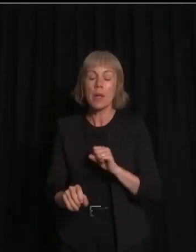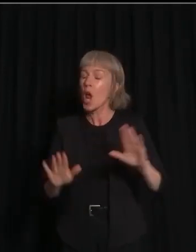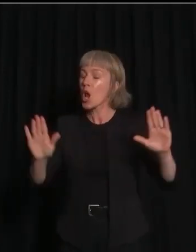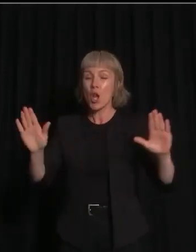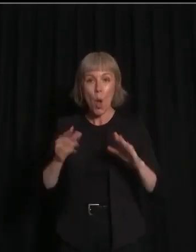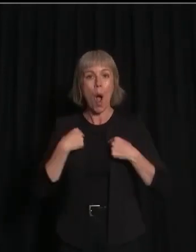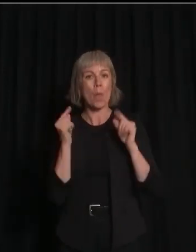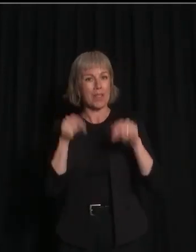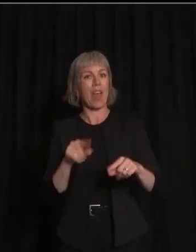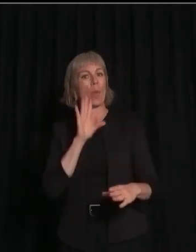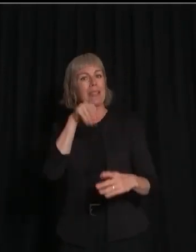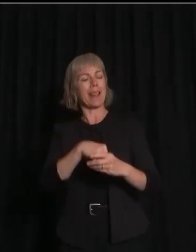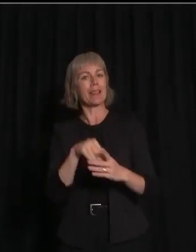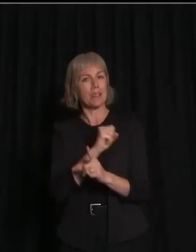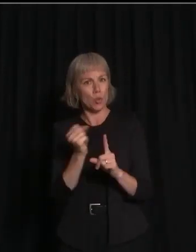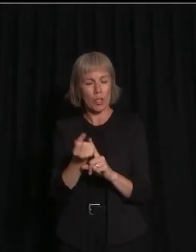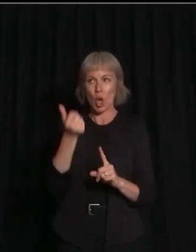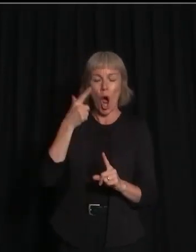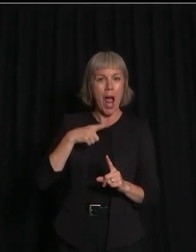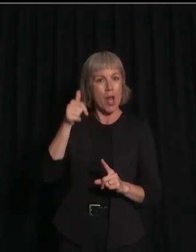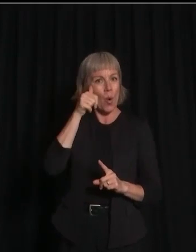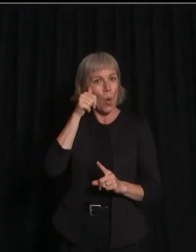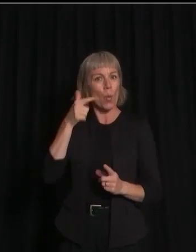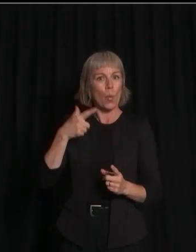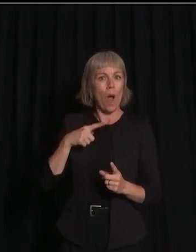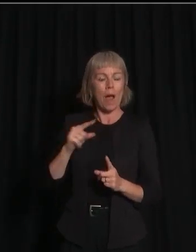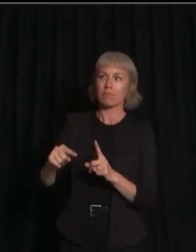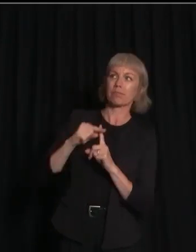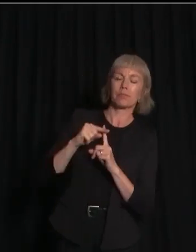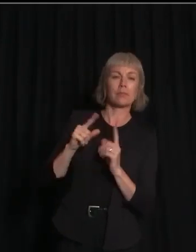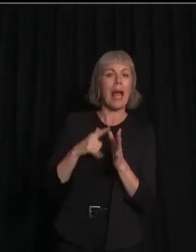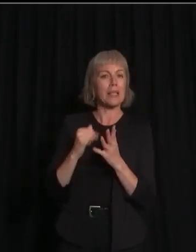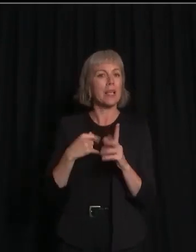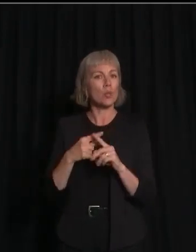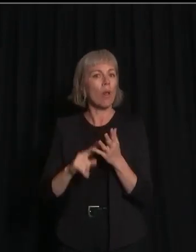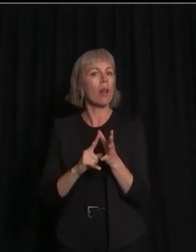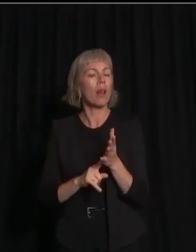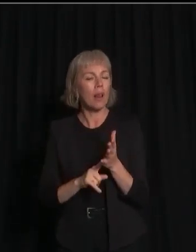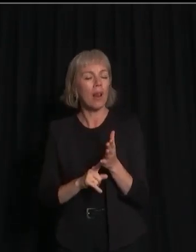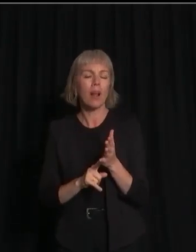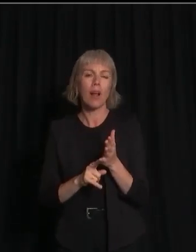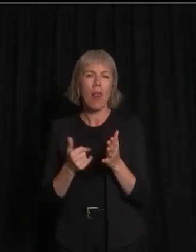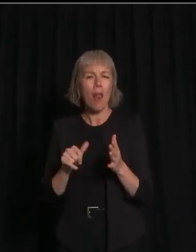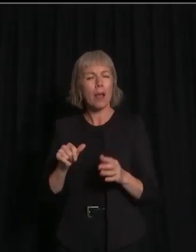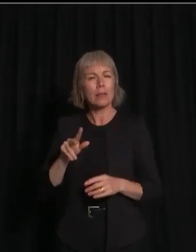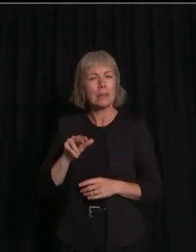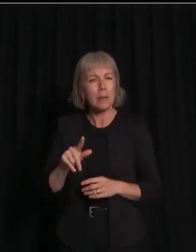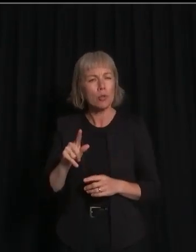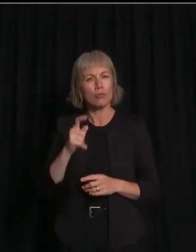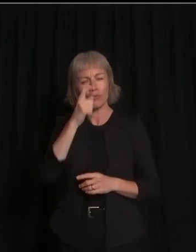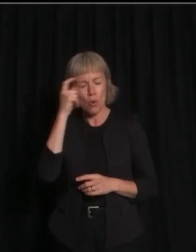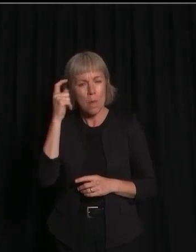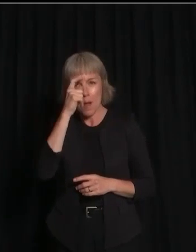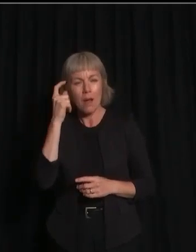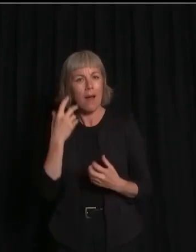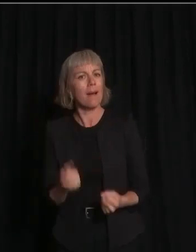happened to me and I know why it happened to me. So yeah, there is that kind of double trauma that we have to go through. And